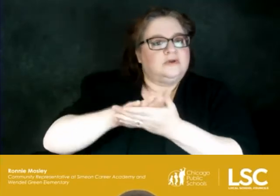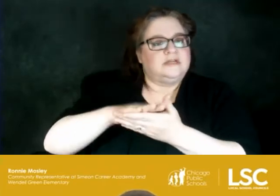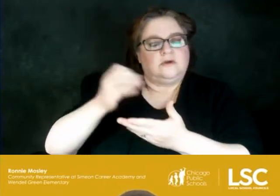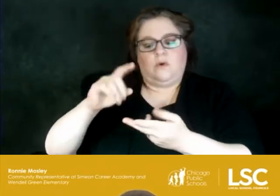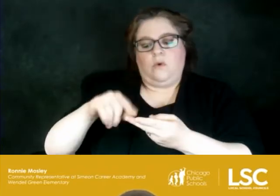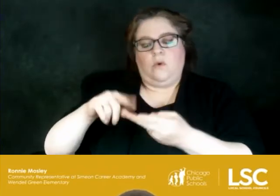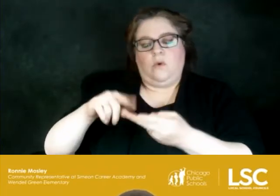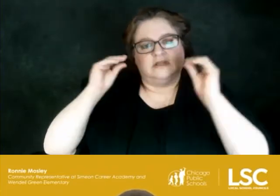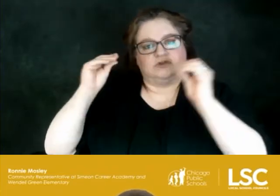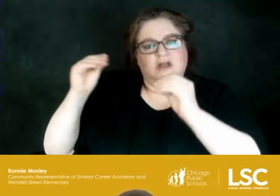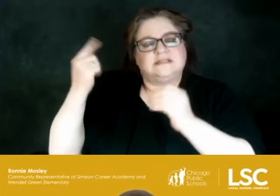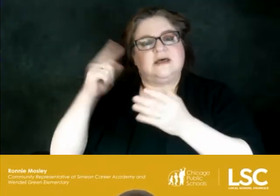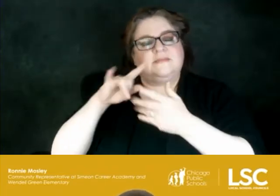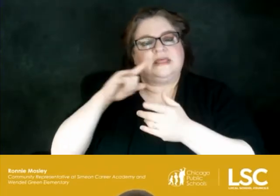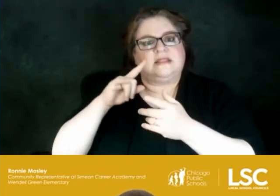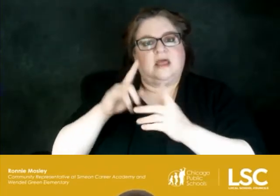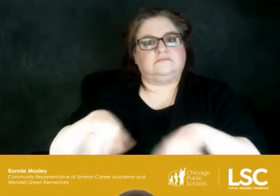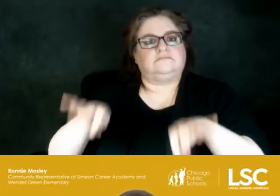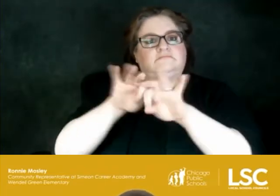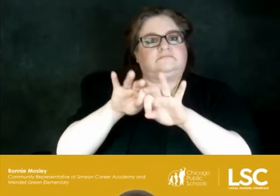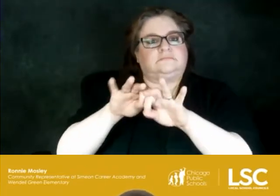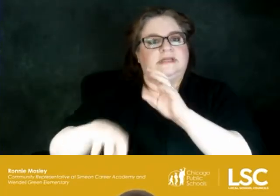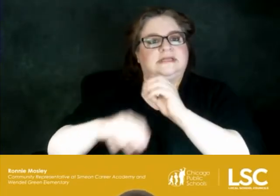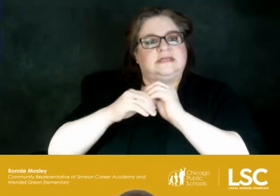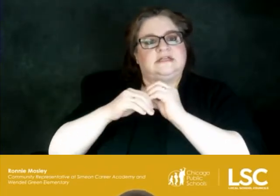instruction, something that's pressing in addition to the